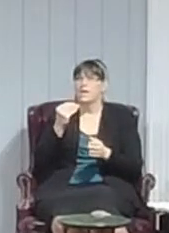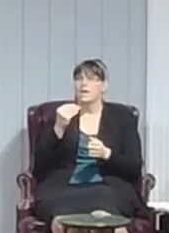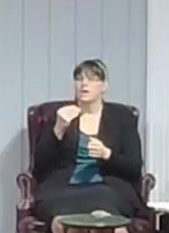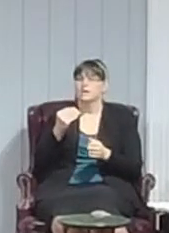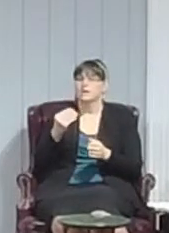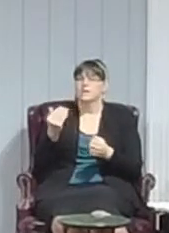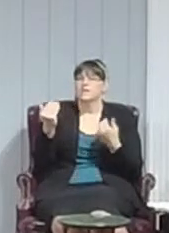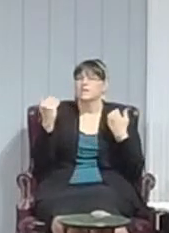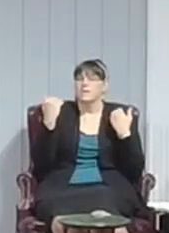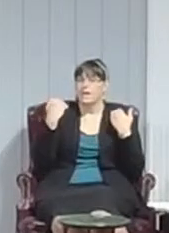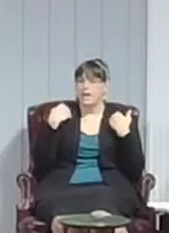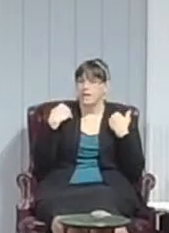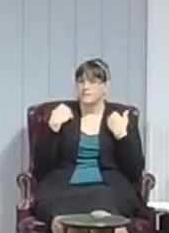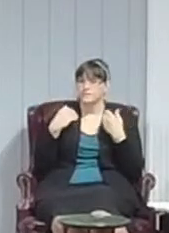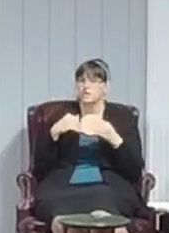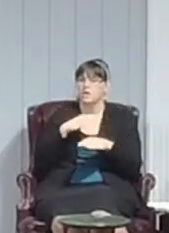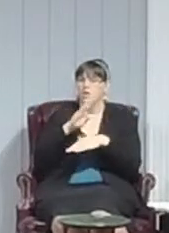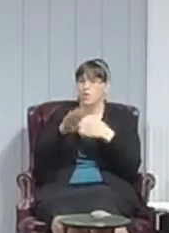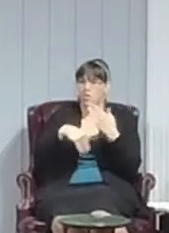with him.